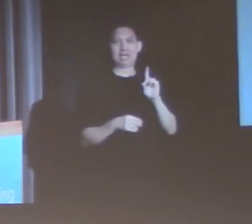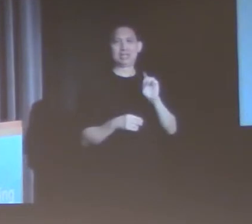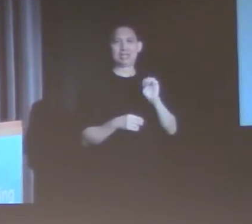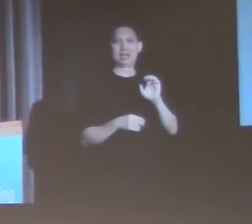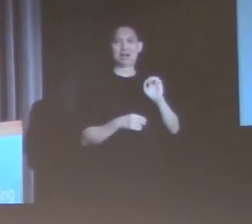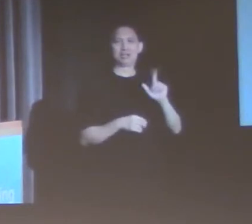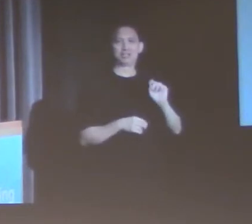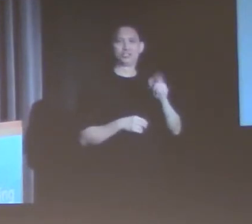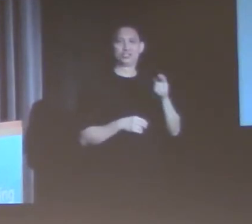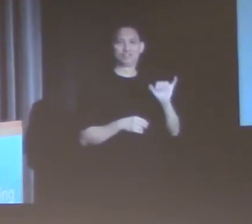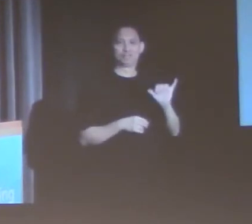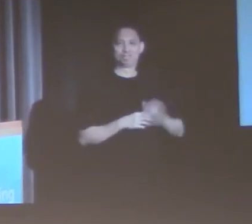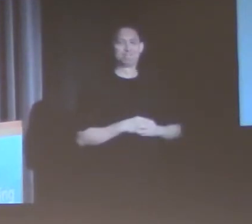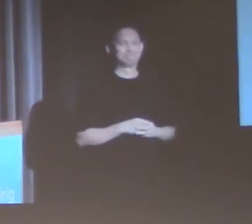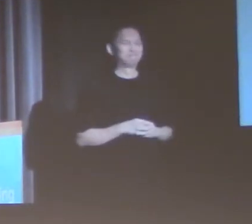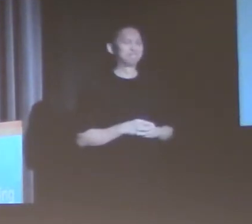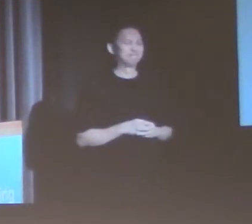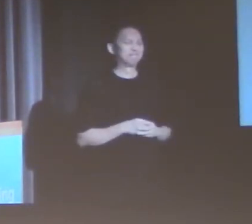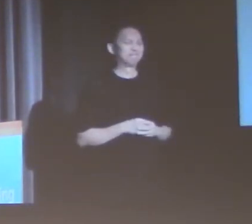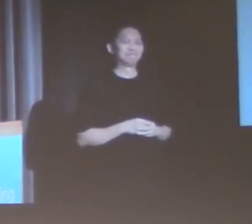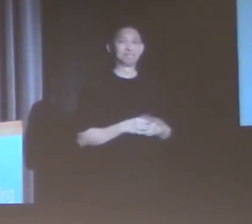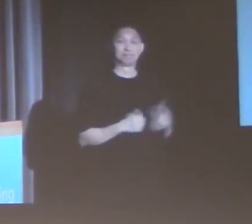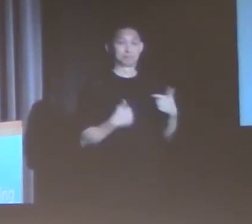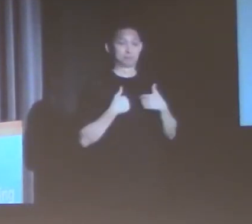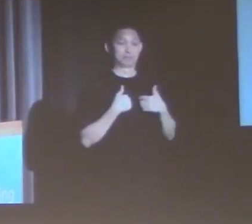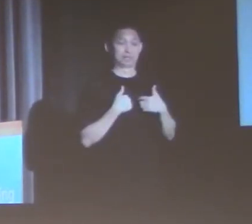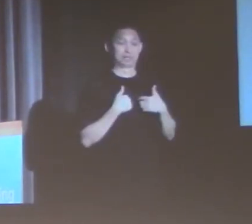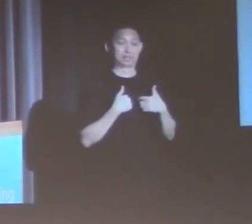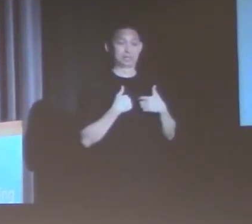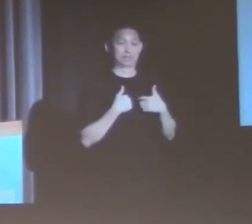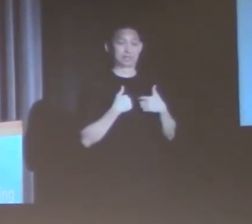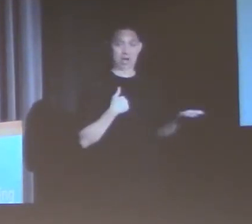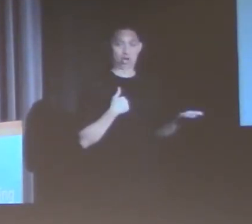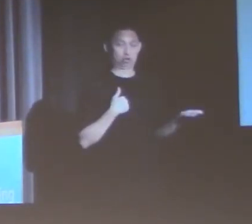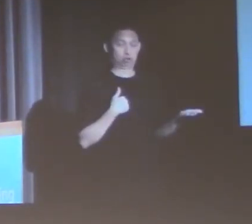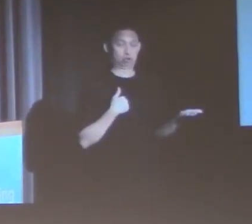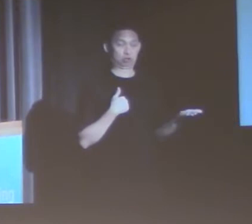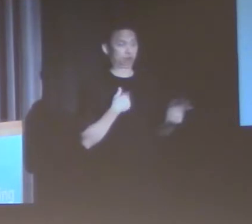When I was in front of them and like asking them questions about